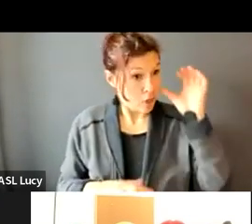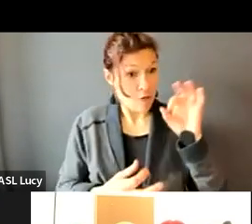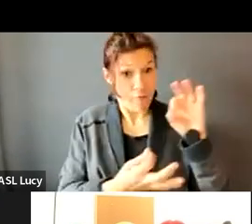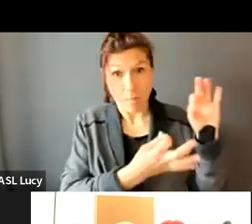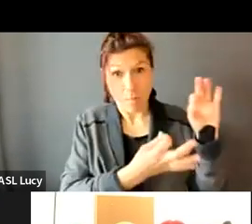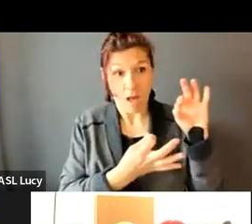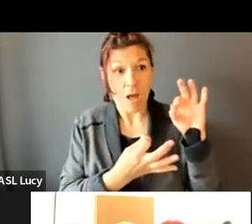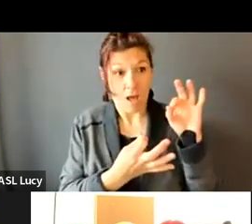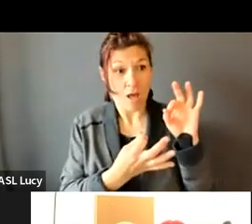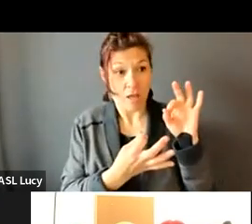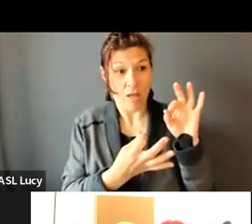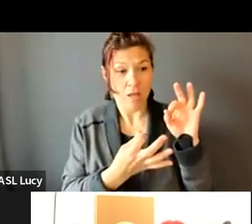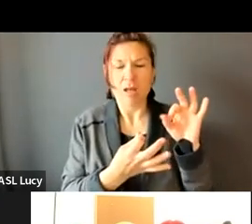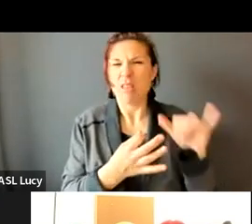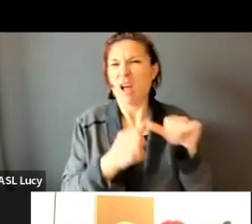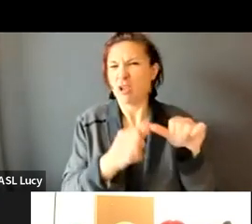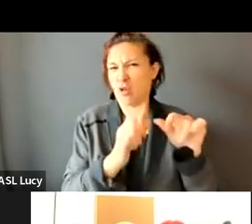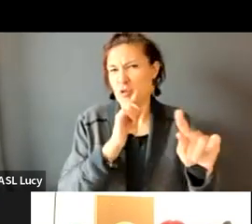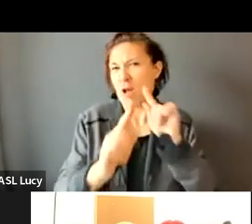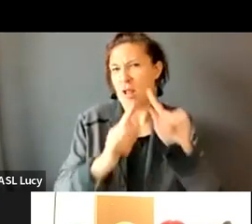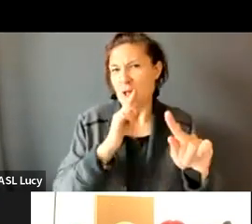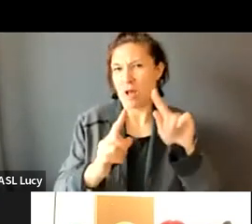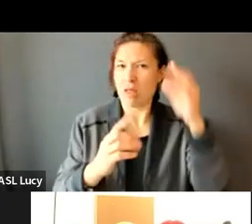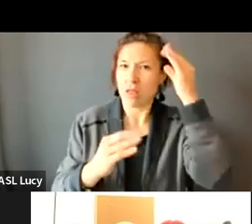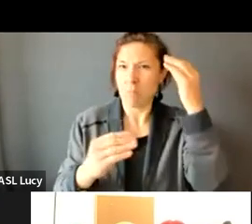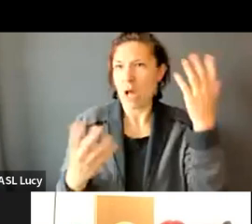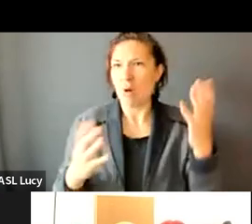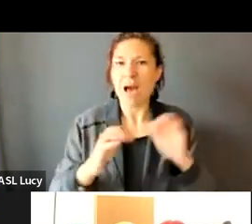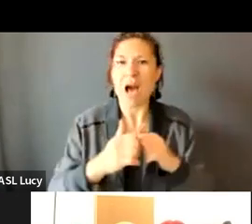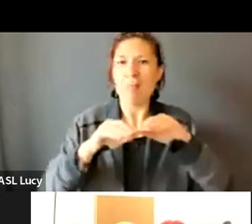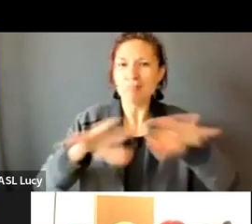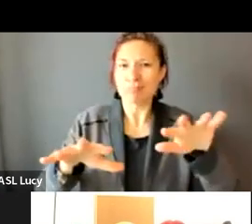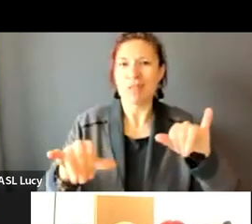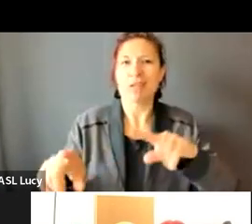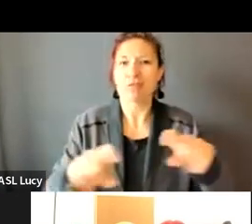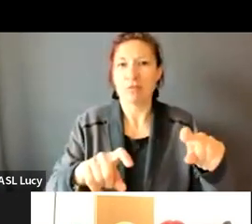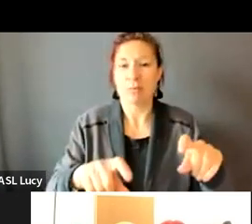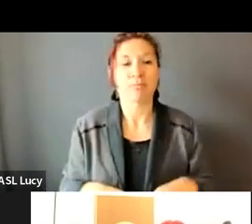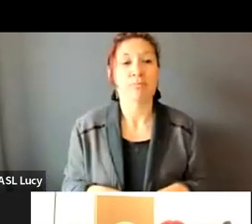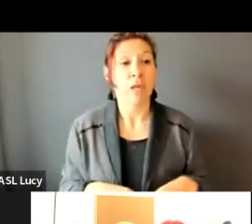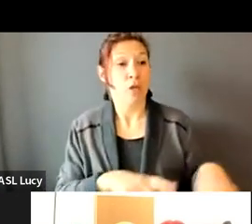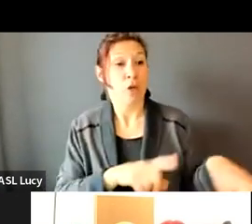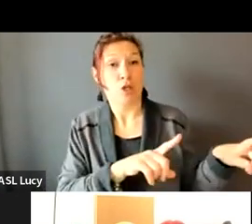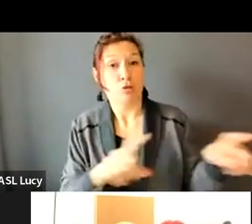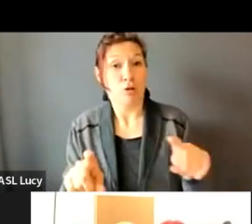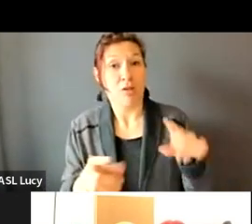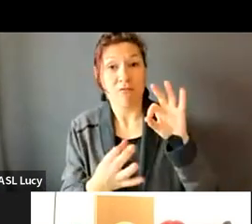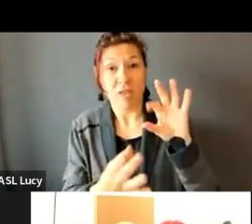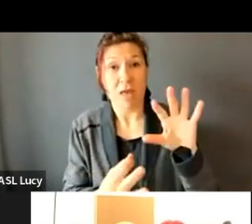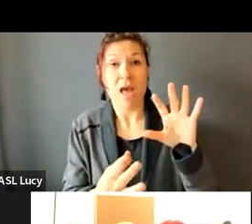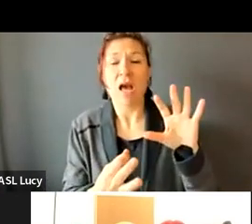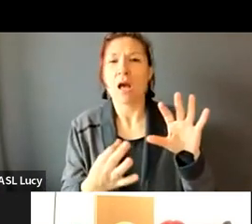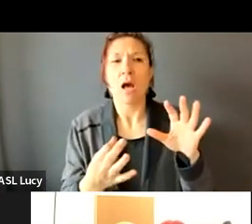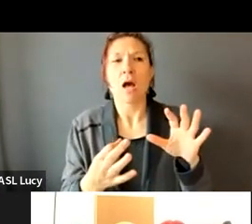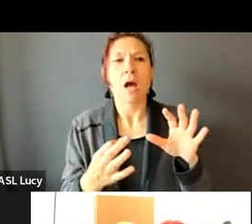um and so that will be an ongoing dialogue as we think about the administration in terms of the incorporation of the survey feedback what I will